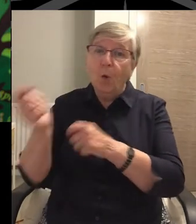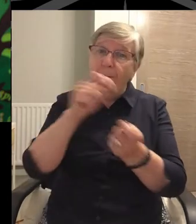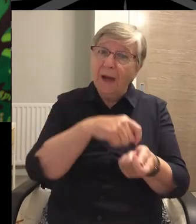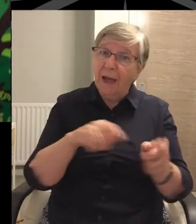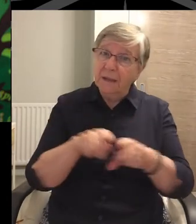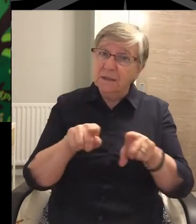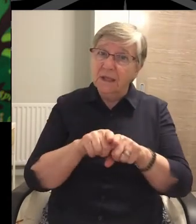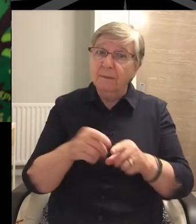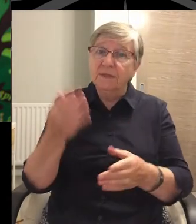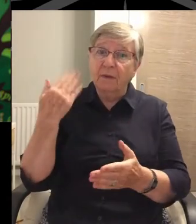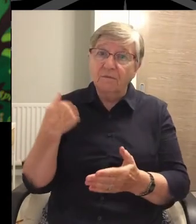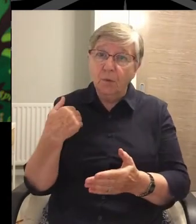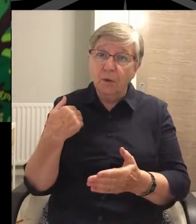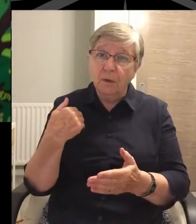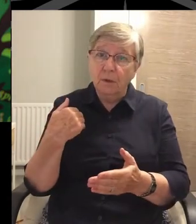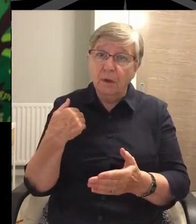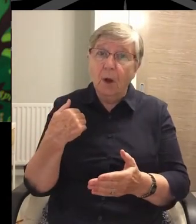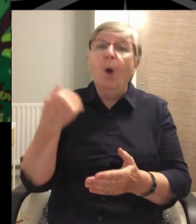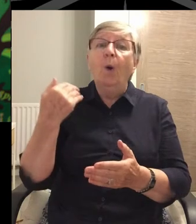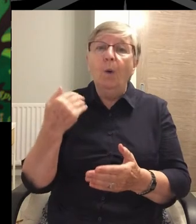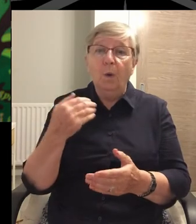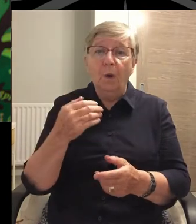return to what they were before.